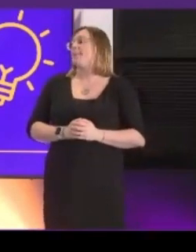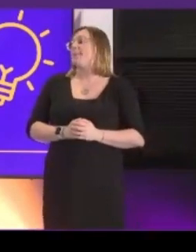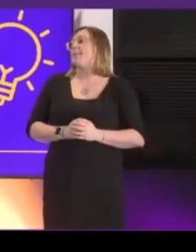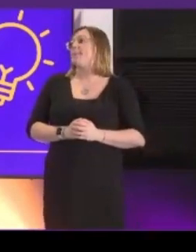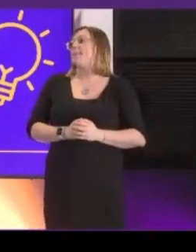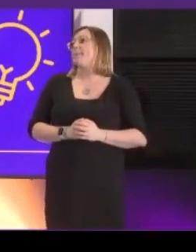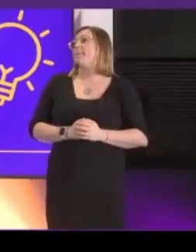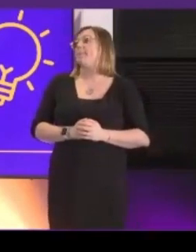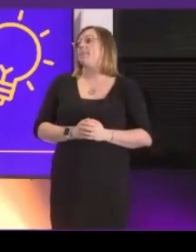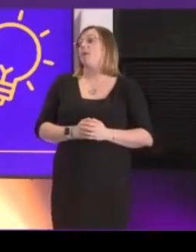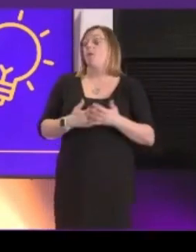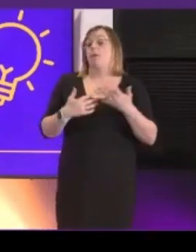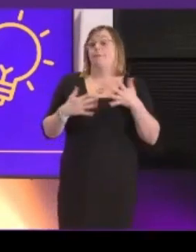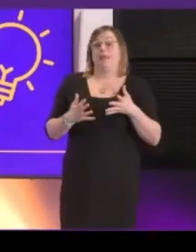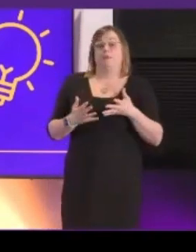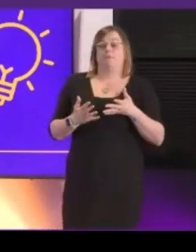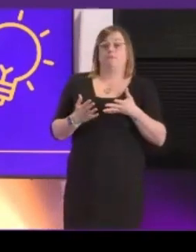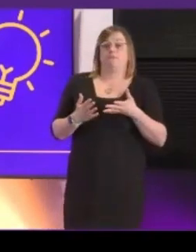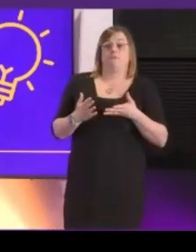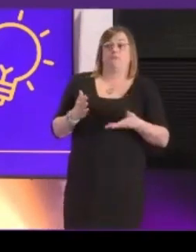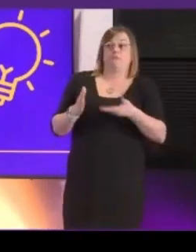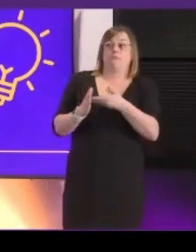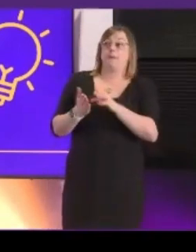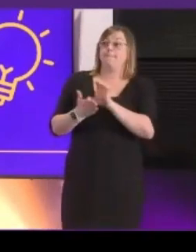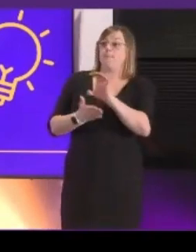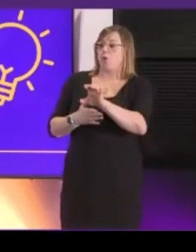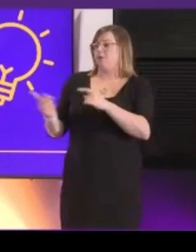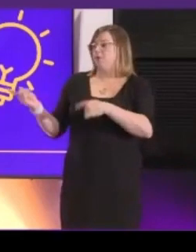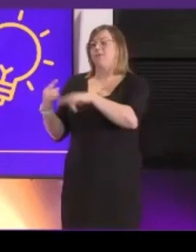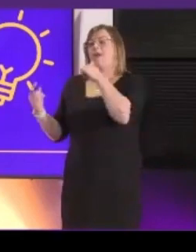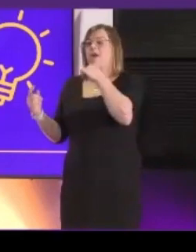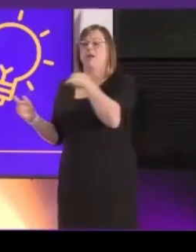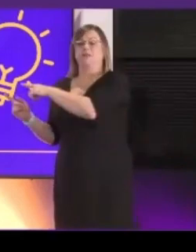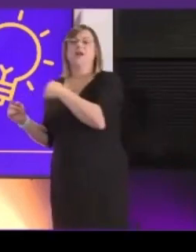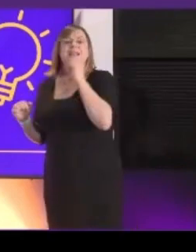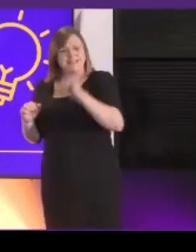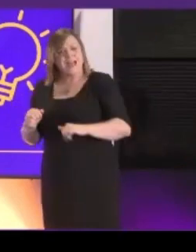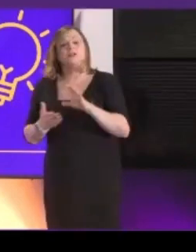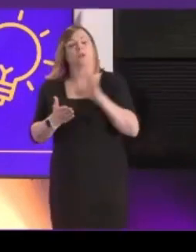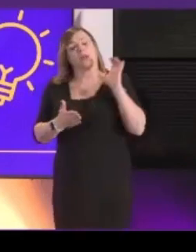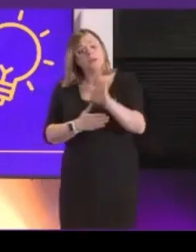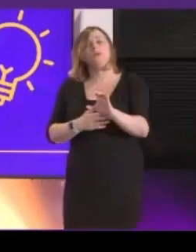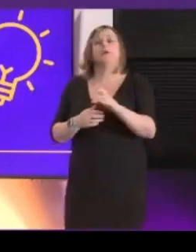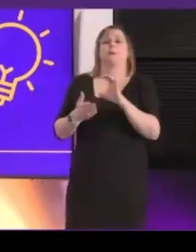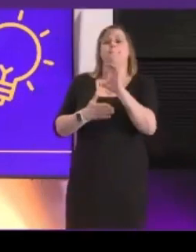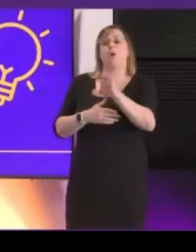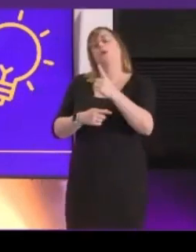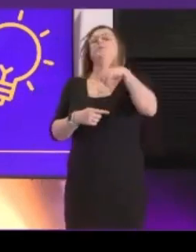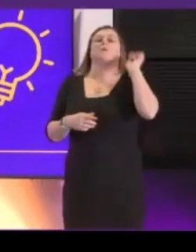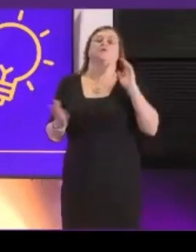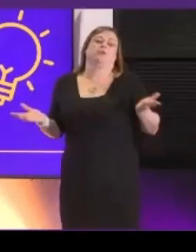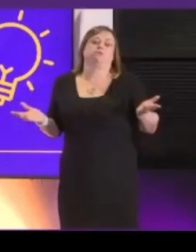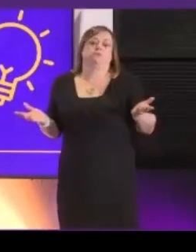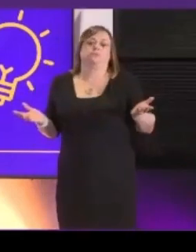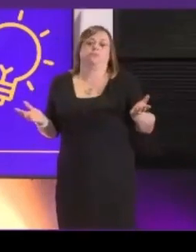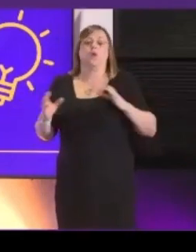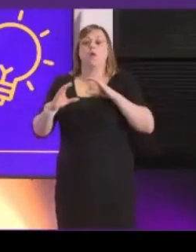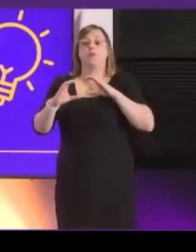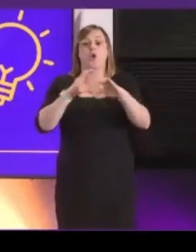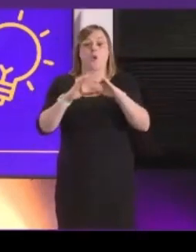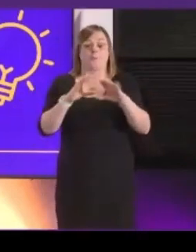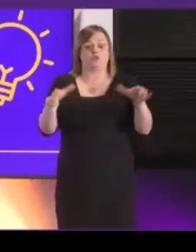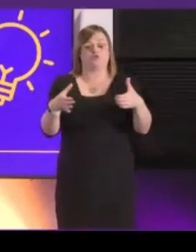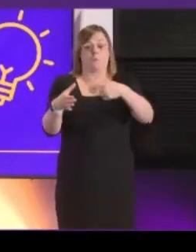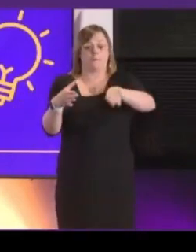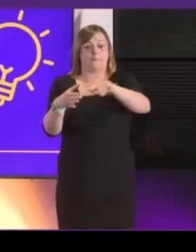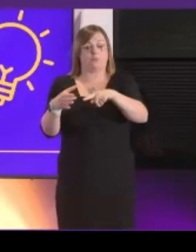Have we put this in people's bonuses? I mean, these guys are a lot nicer than I am. Yes, we put it in people's bonuses last year, right? That comms group of people,